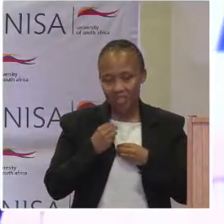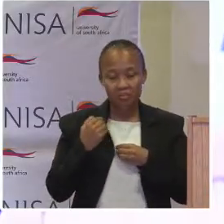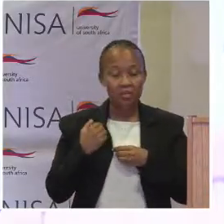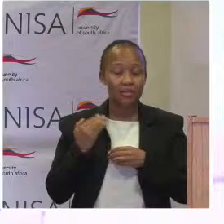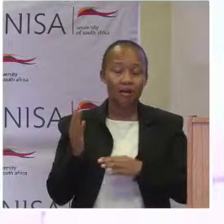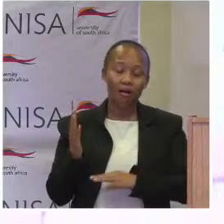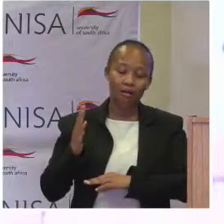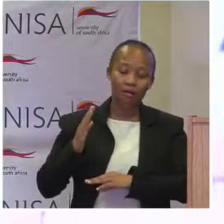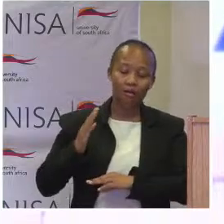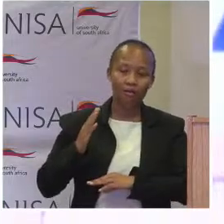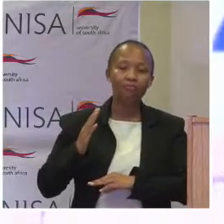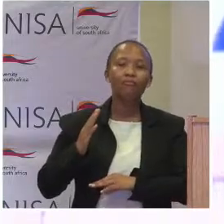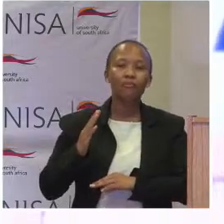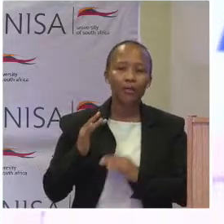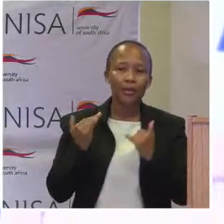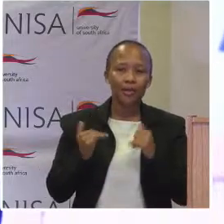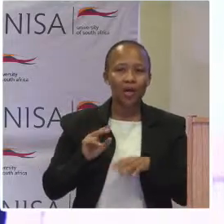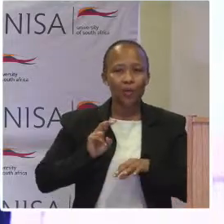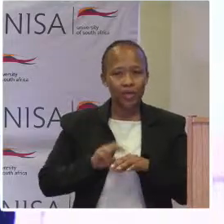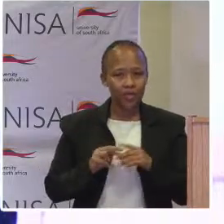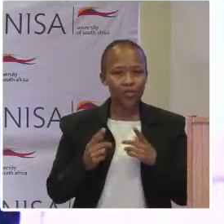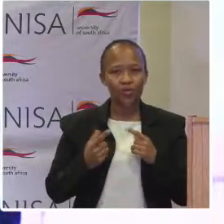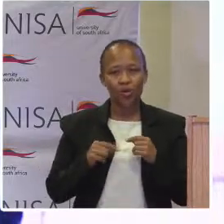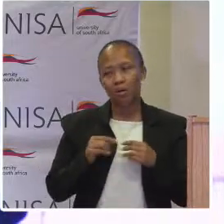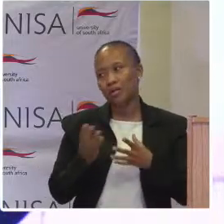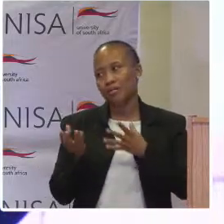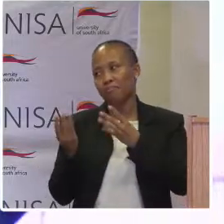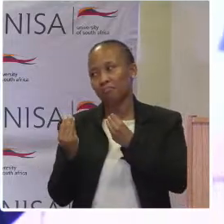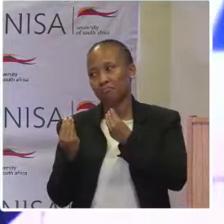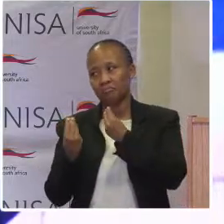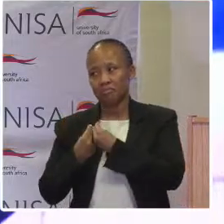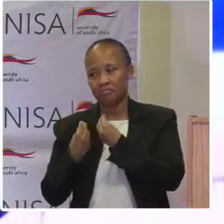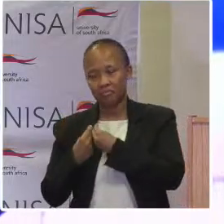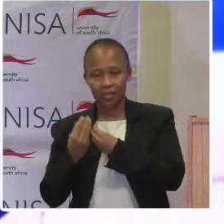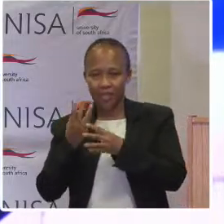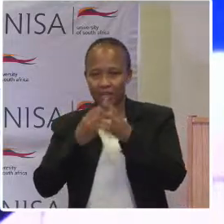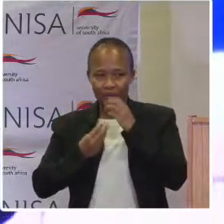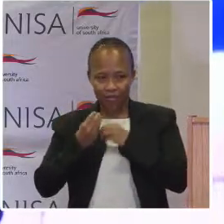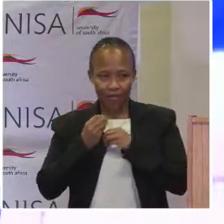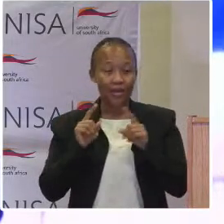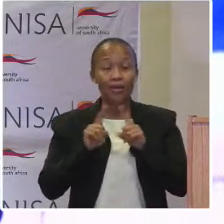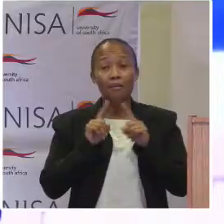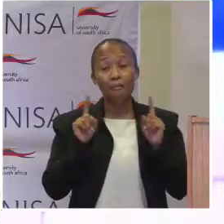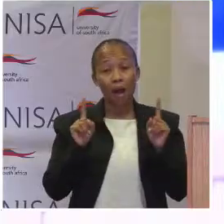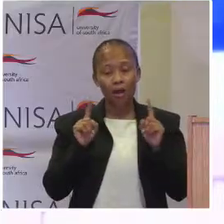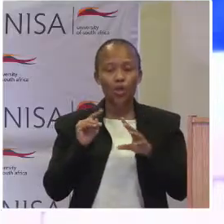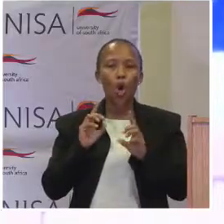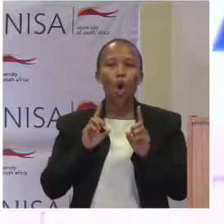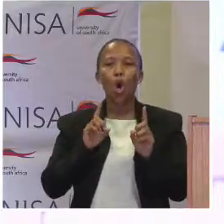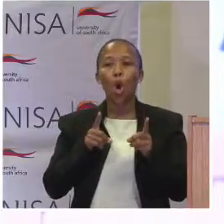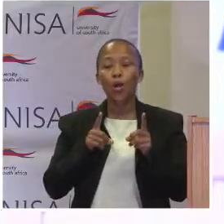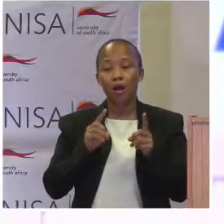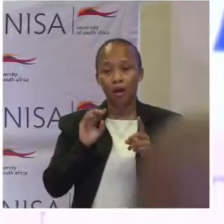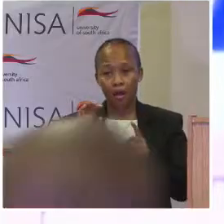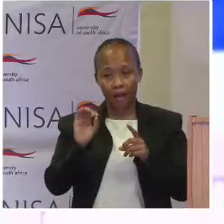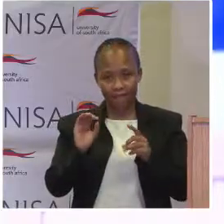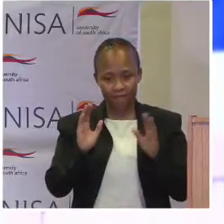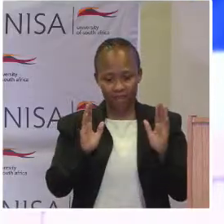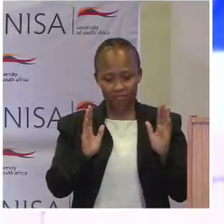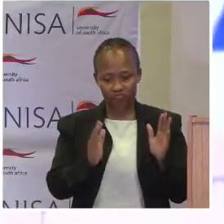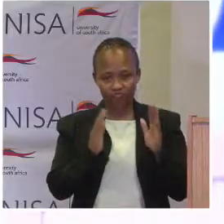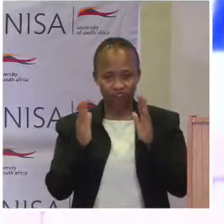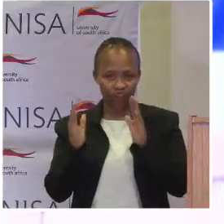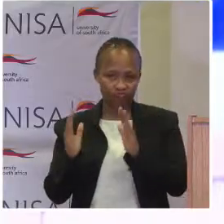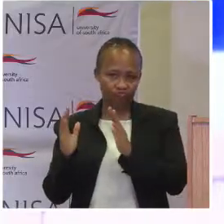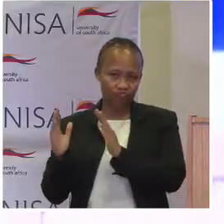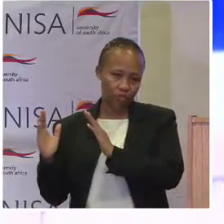We need to go and get some nibbles, but there is an order to it. And this is how the order will go. Please